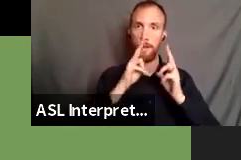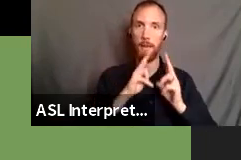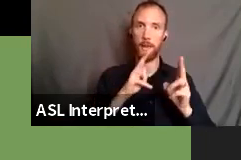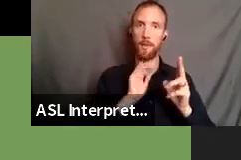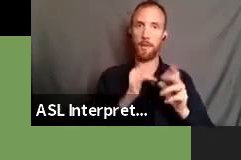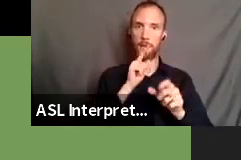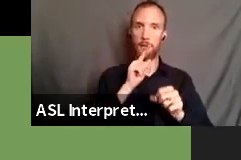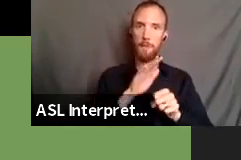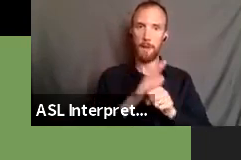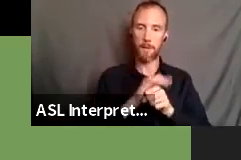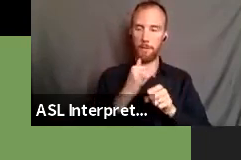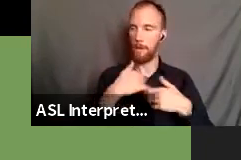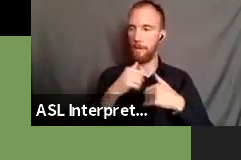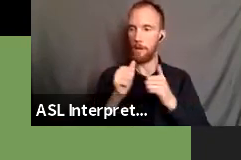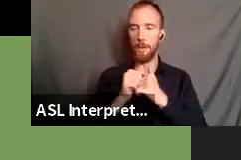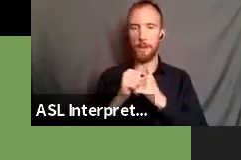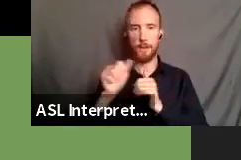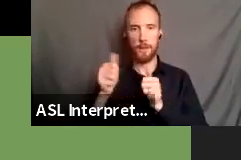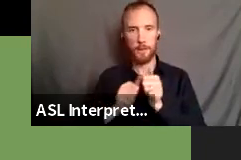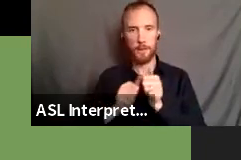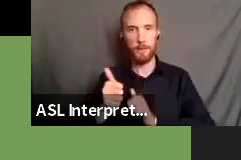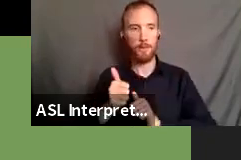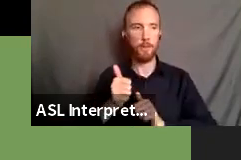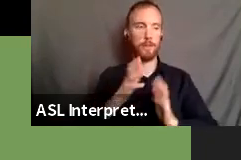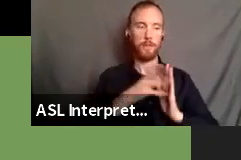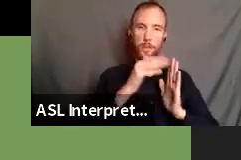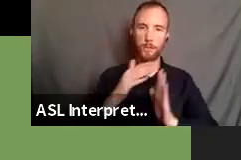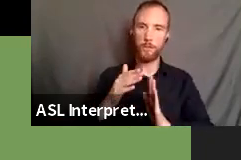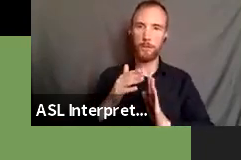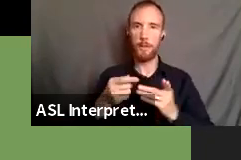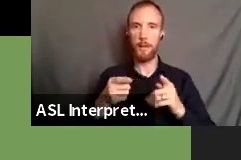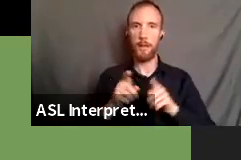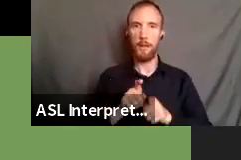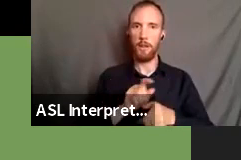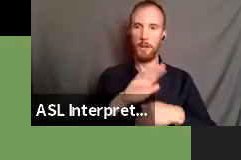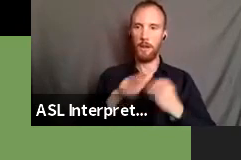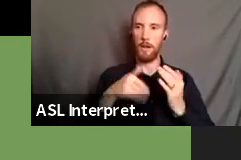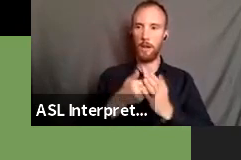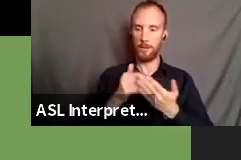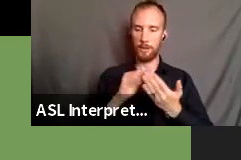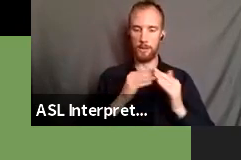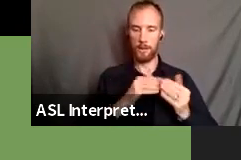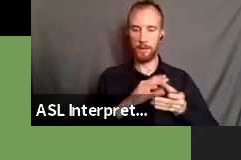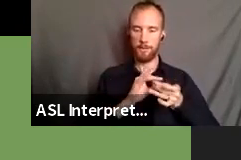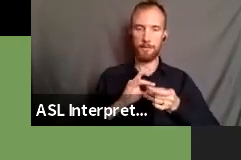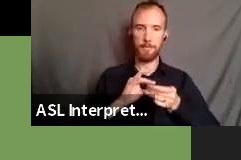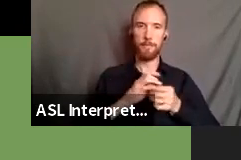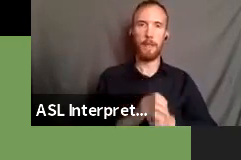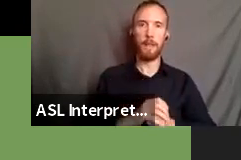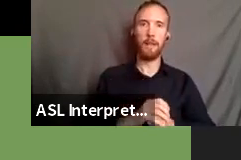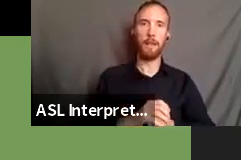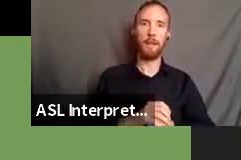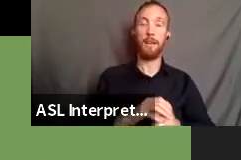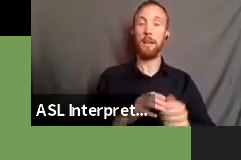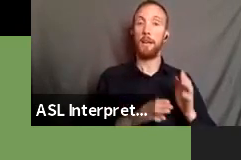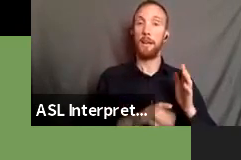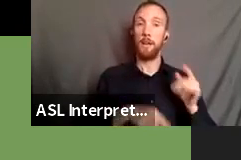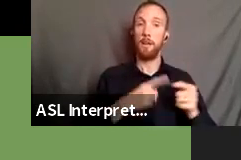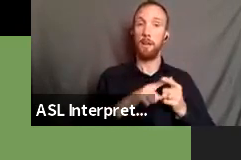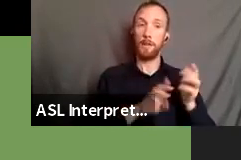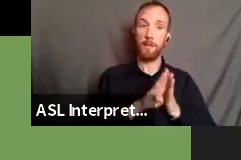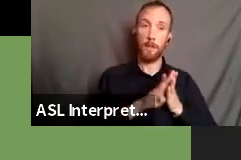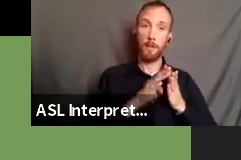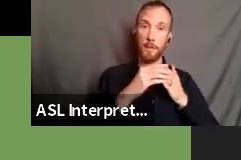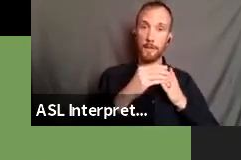our students to one another and our commitment to our collective care in developing the guidance that school leaders and educators